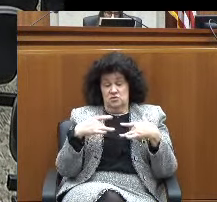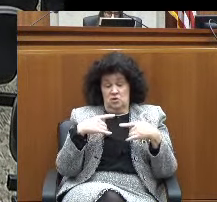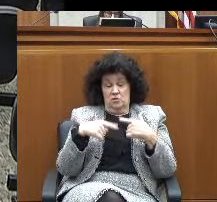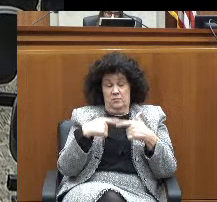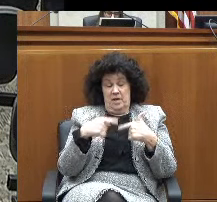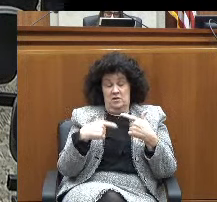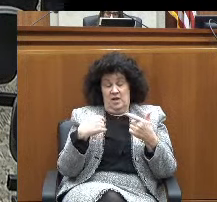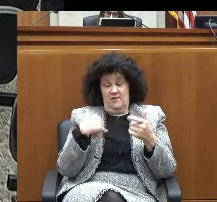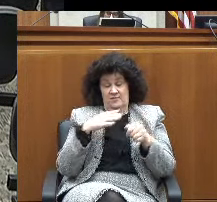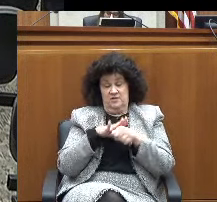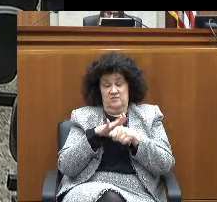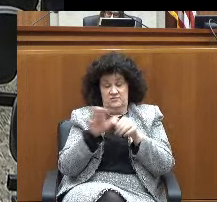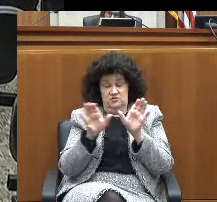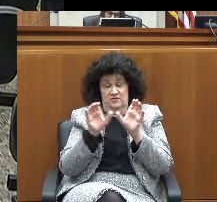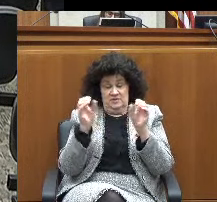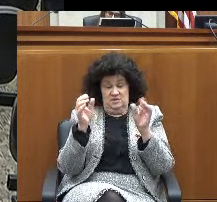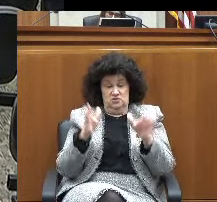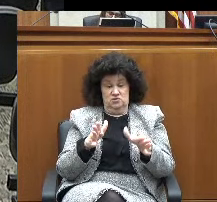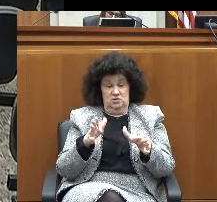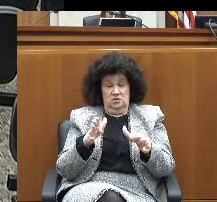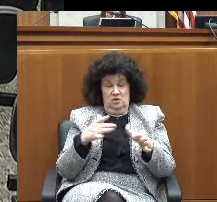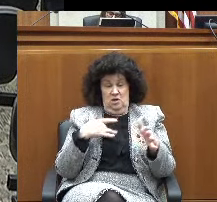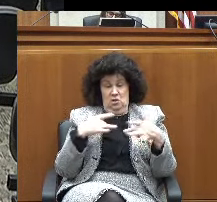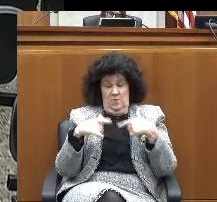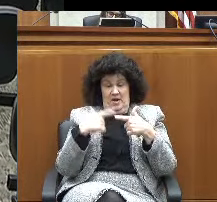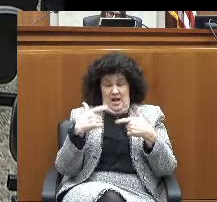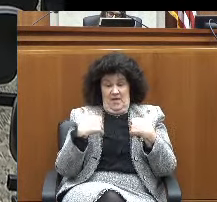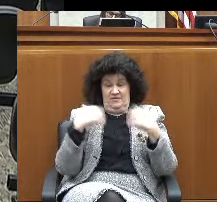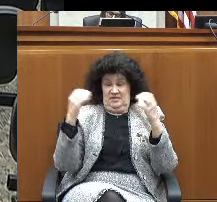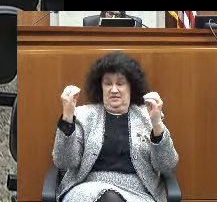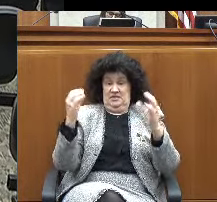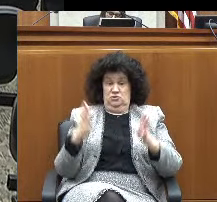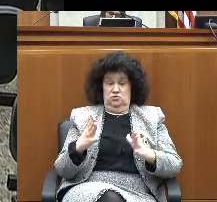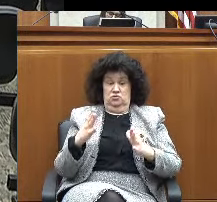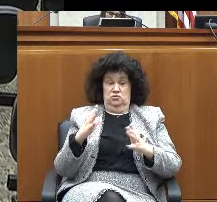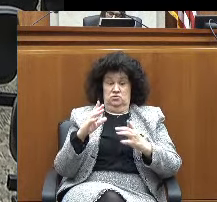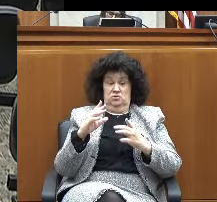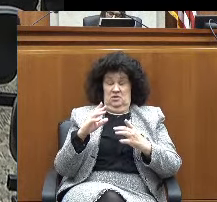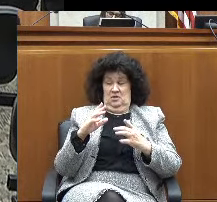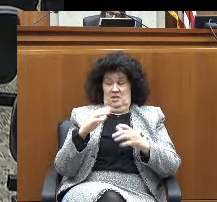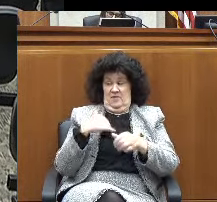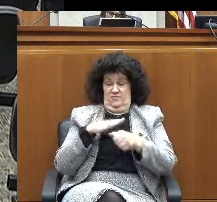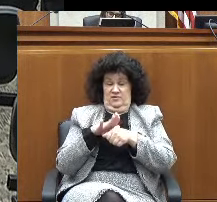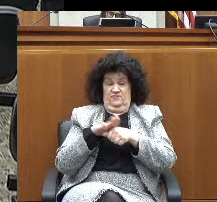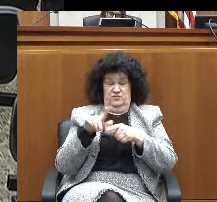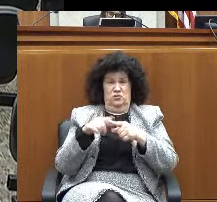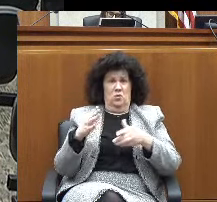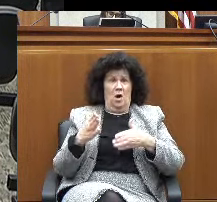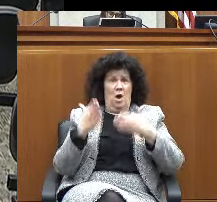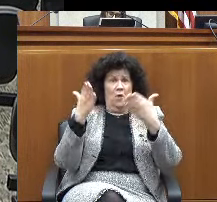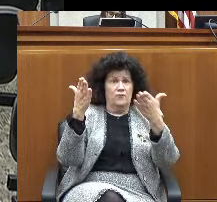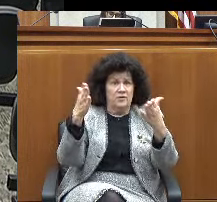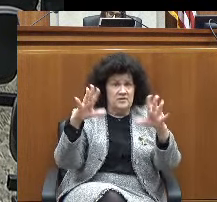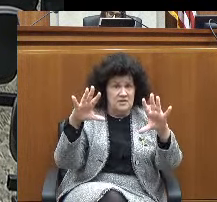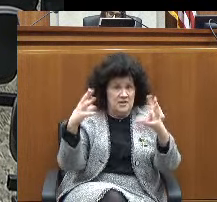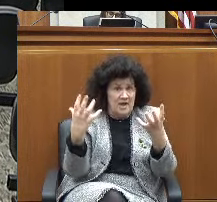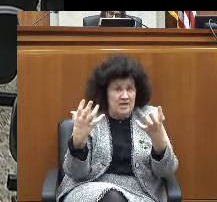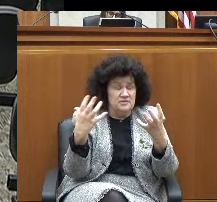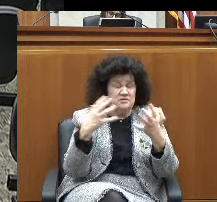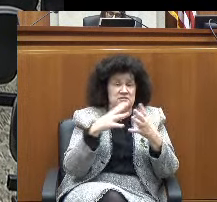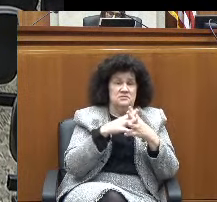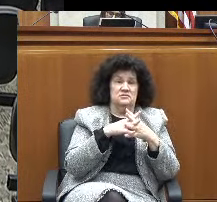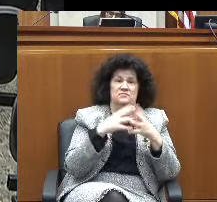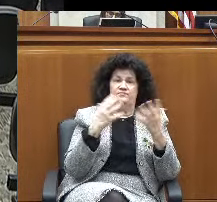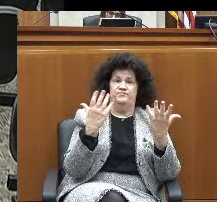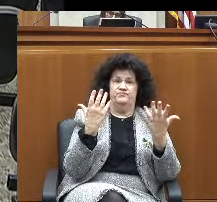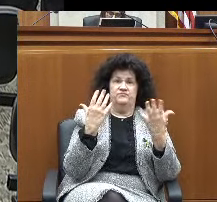enough certified teachers. It's not concerned about having enough teachers. We can actually offer the classes. You know, routinely this board is opposed to the